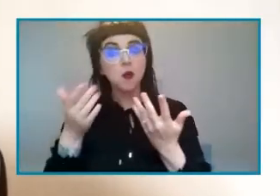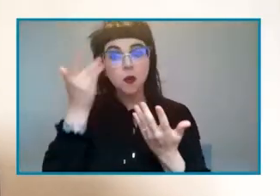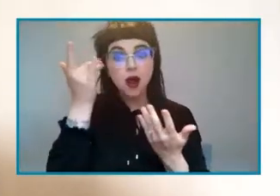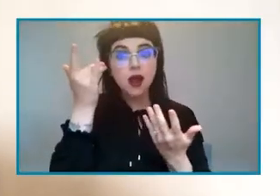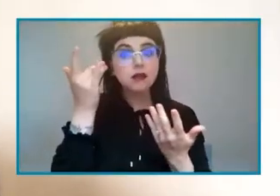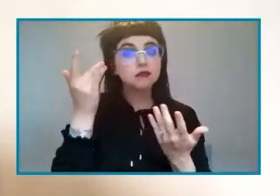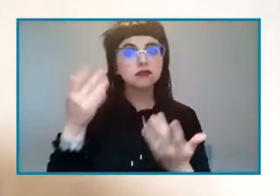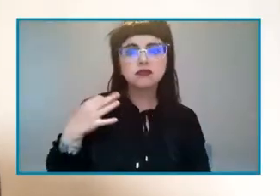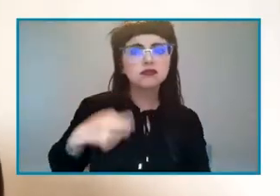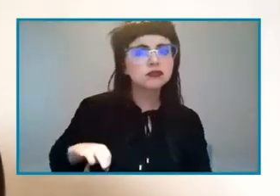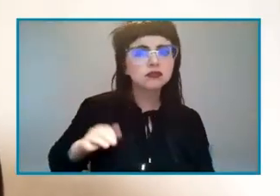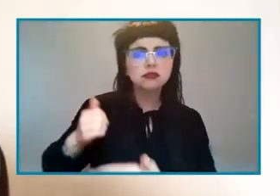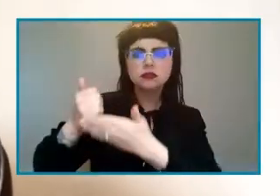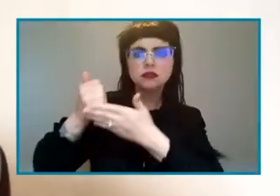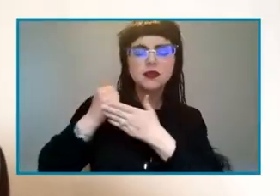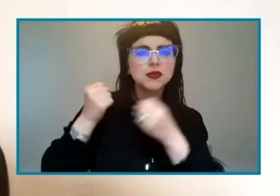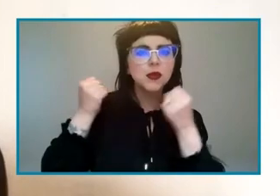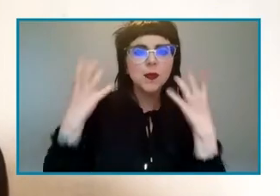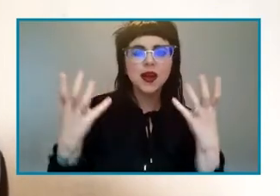down that focus, like I had said earlier.